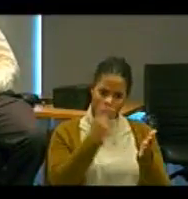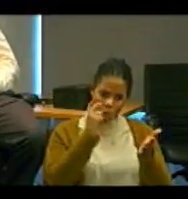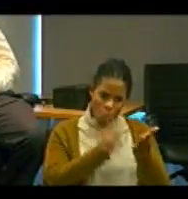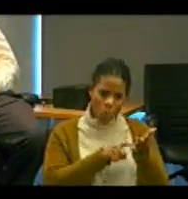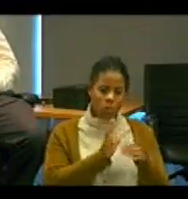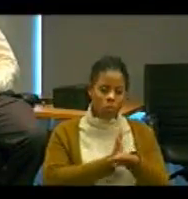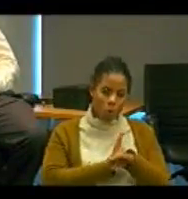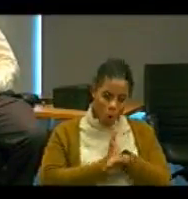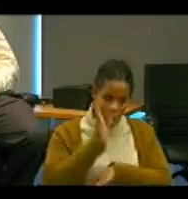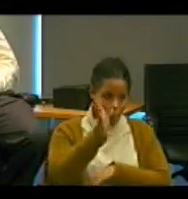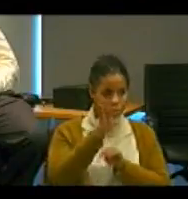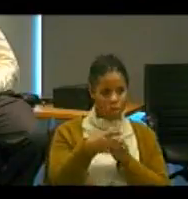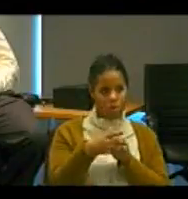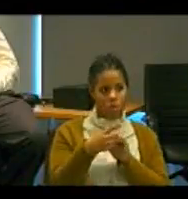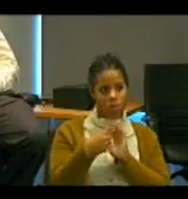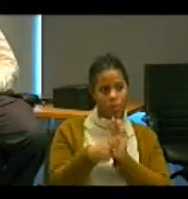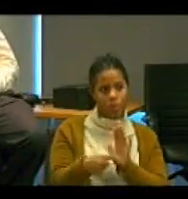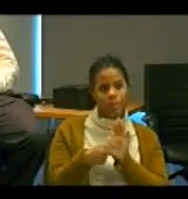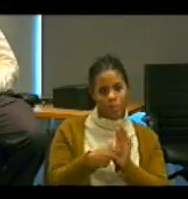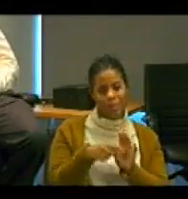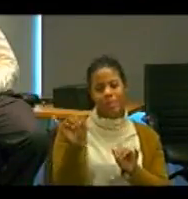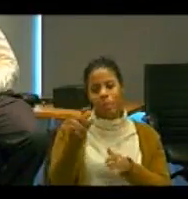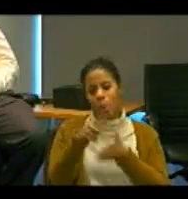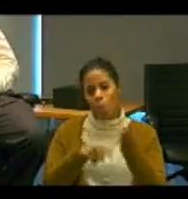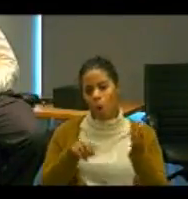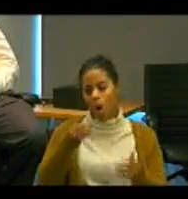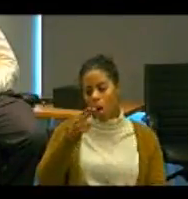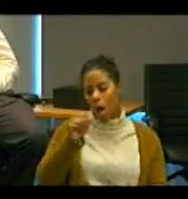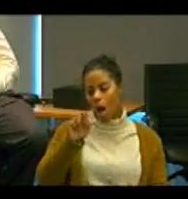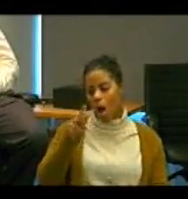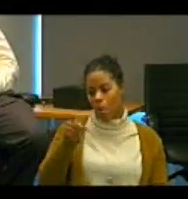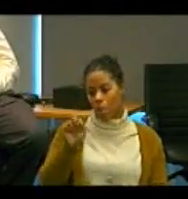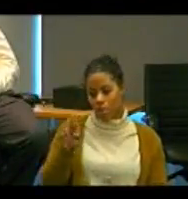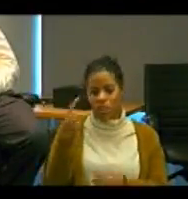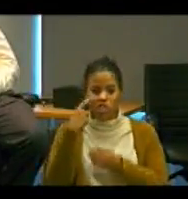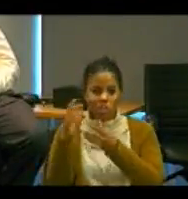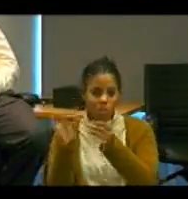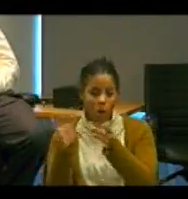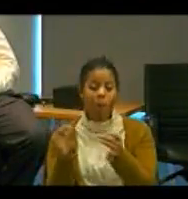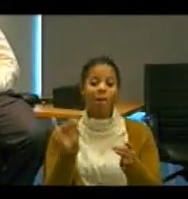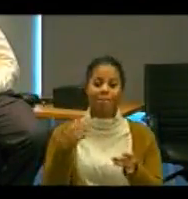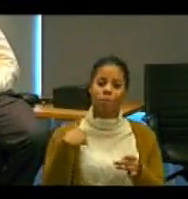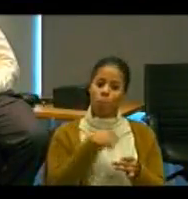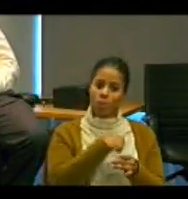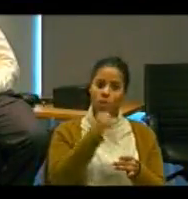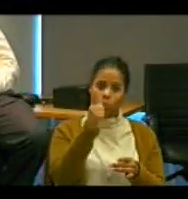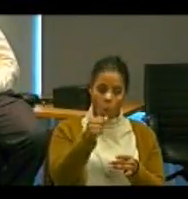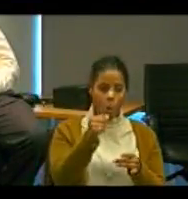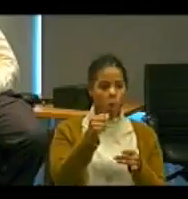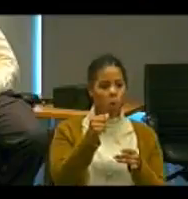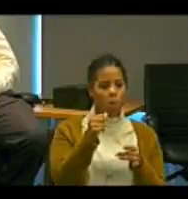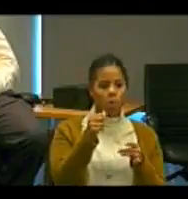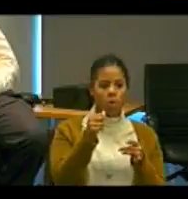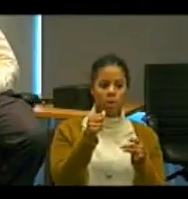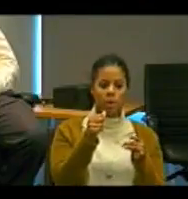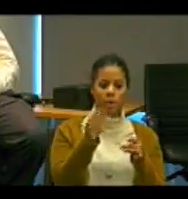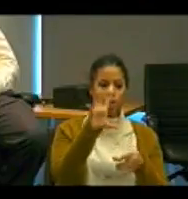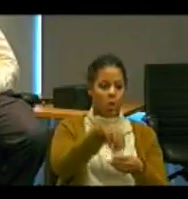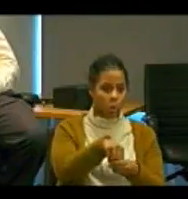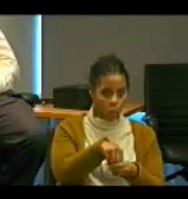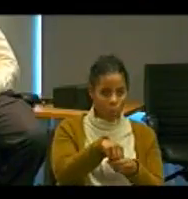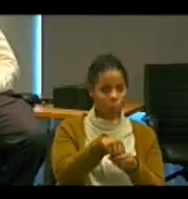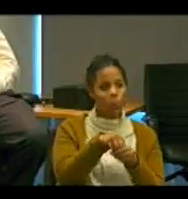representation, similar to Ms. Harper was talking about, when we don't do adjusted estimates. But when we take into account potential explanatory